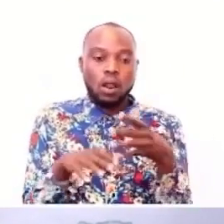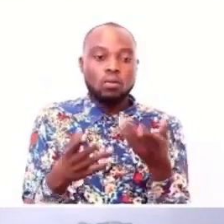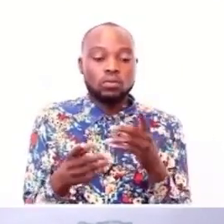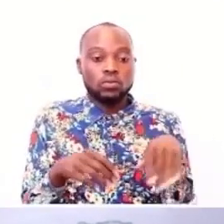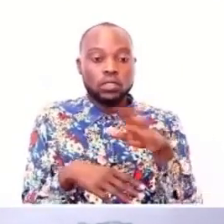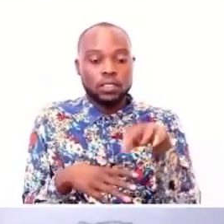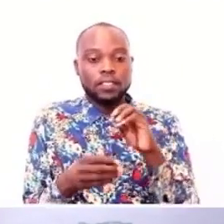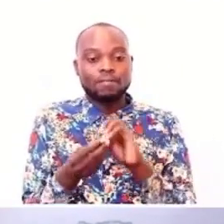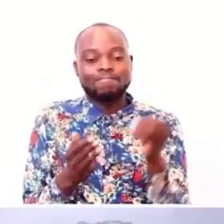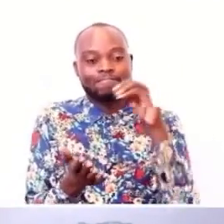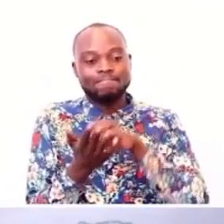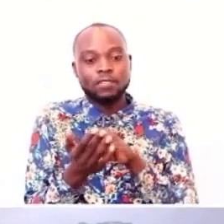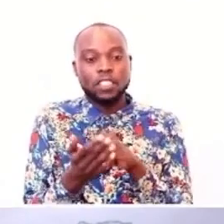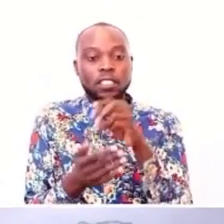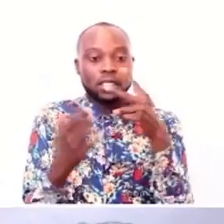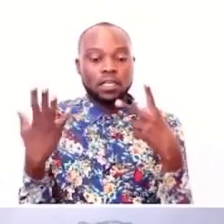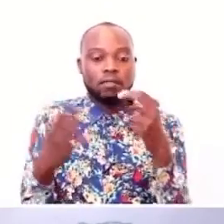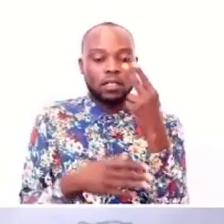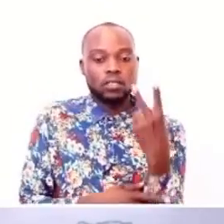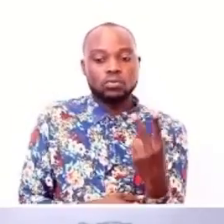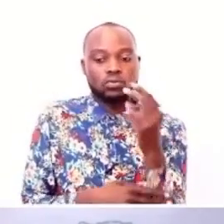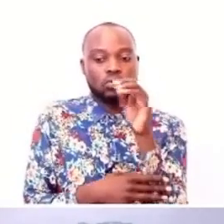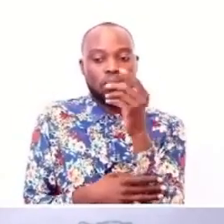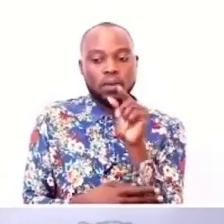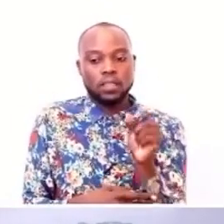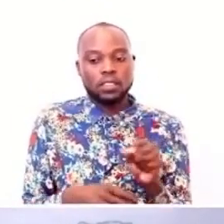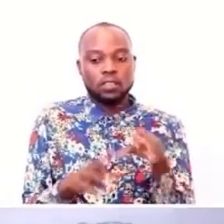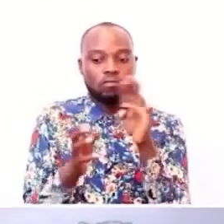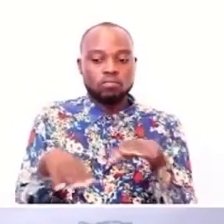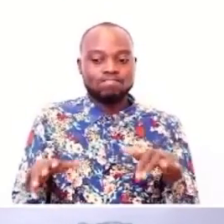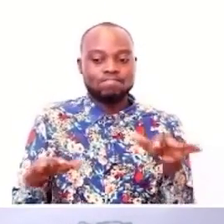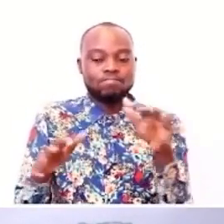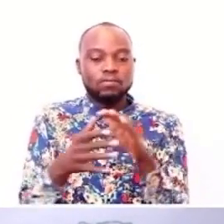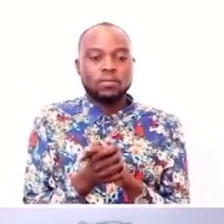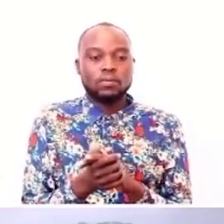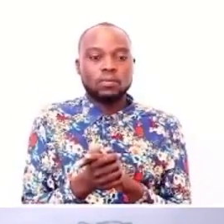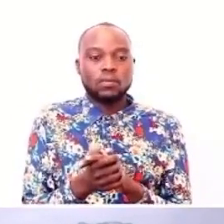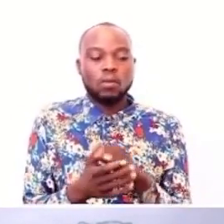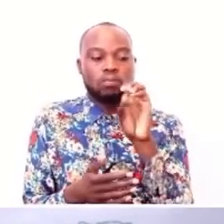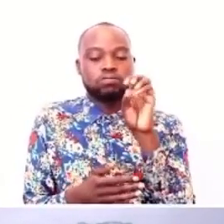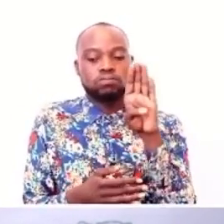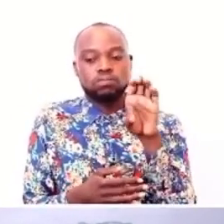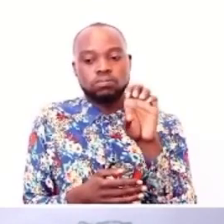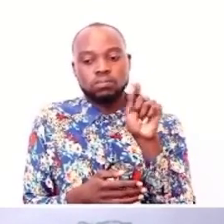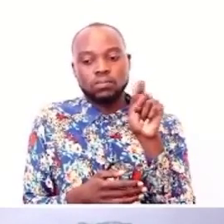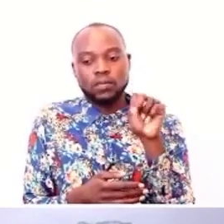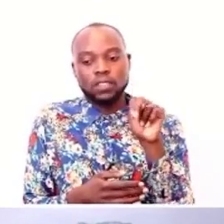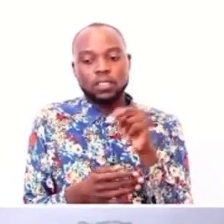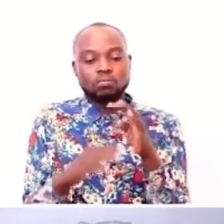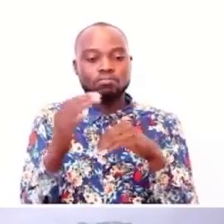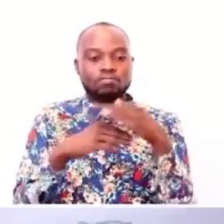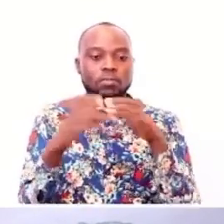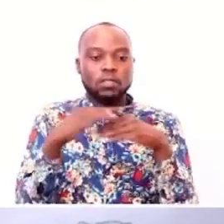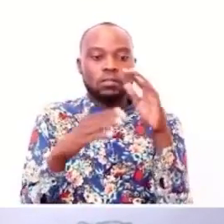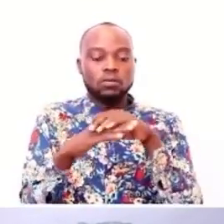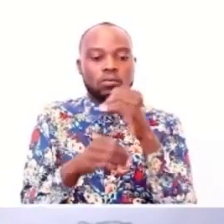is comprised 72% of ocean. And there's this group of scientists who were building on the work